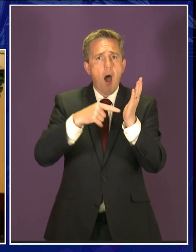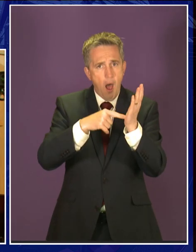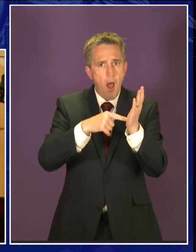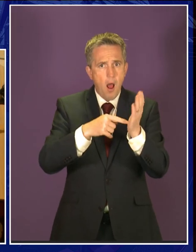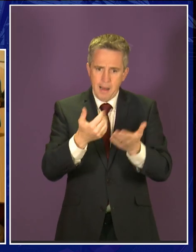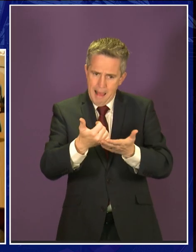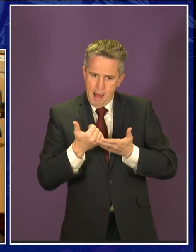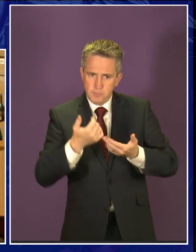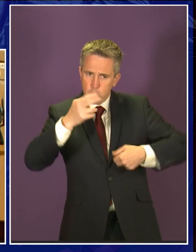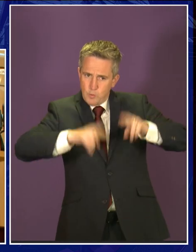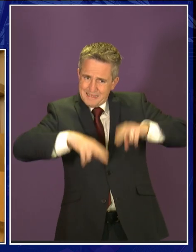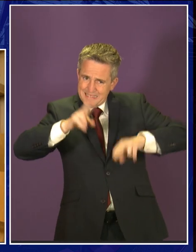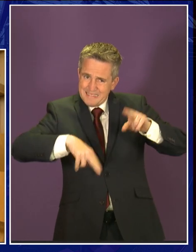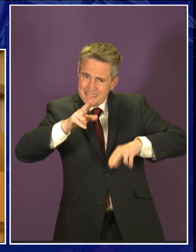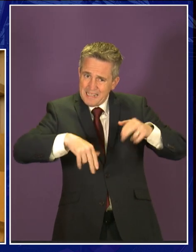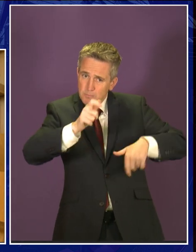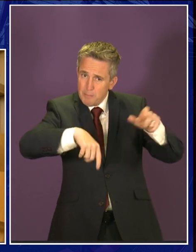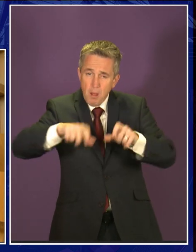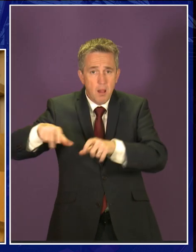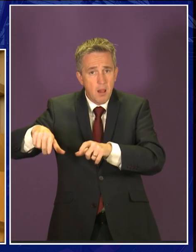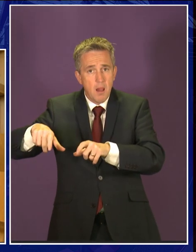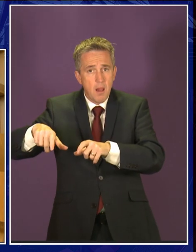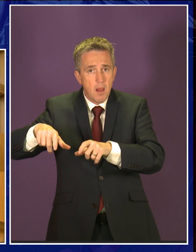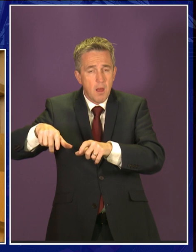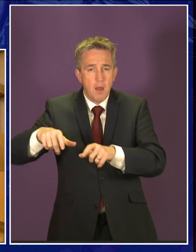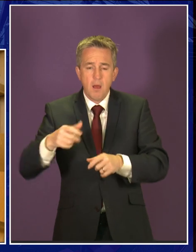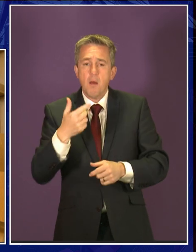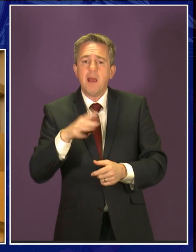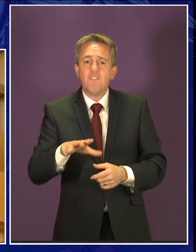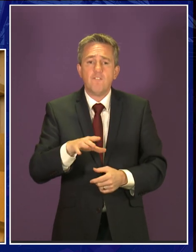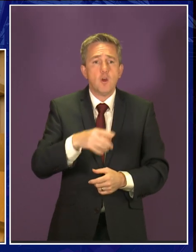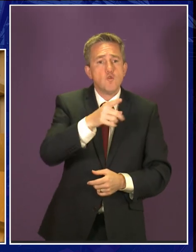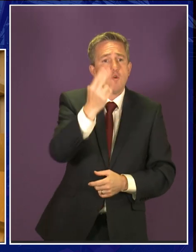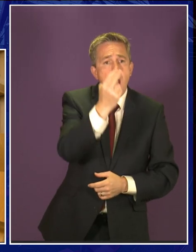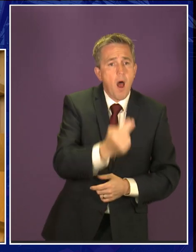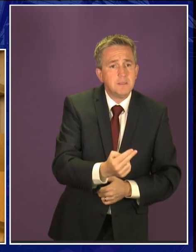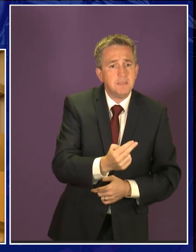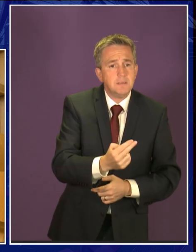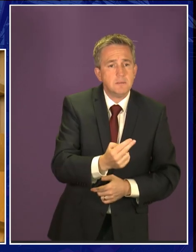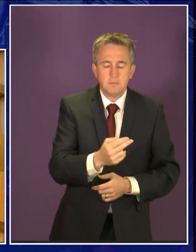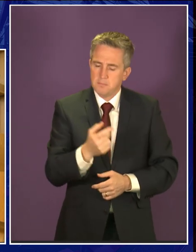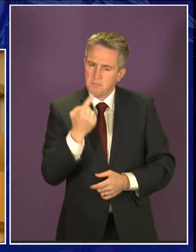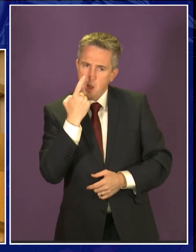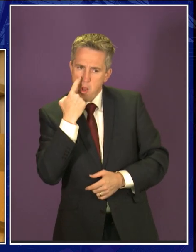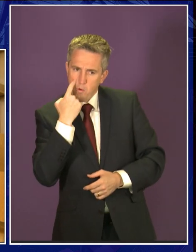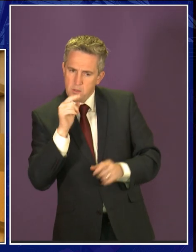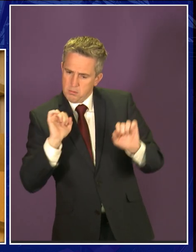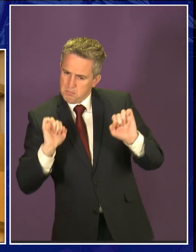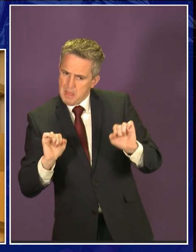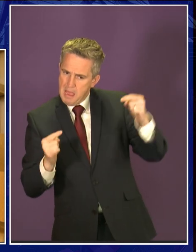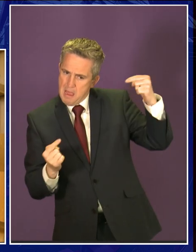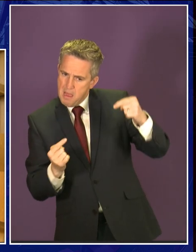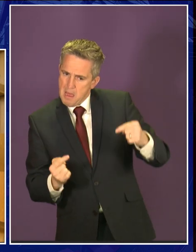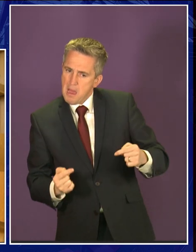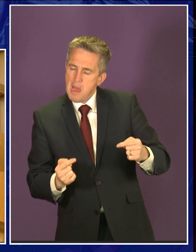is now good scientific evidence that by analyzing paintings, you can have an early detection